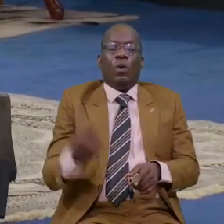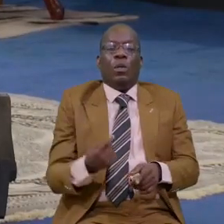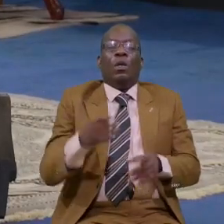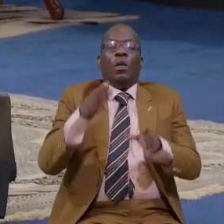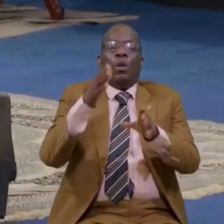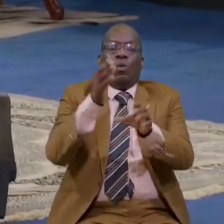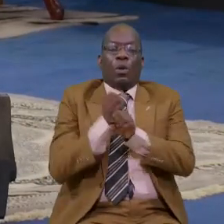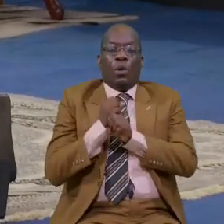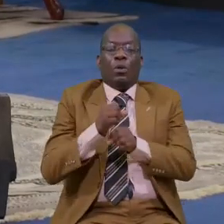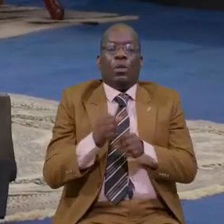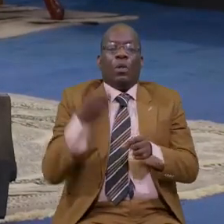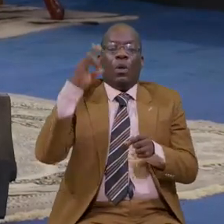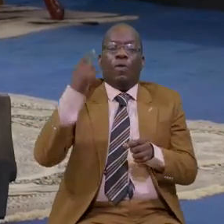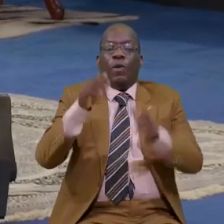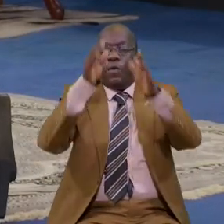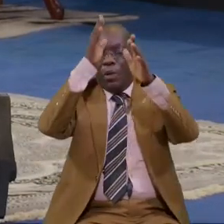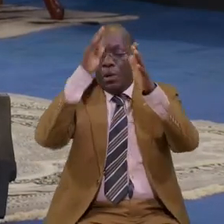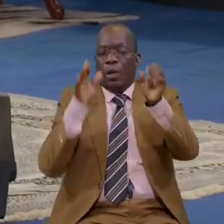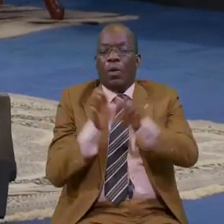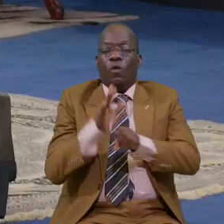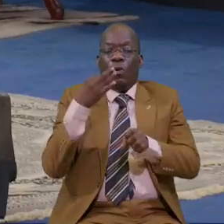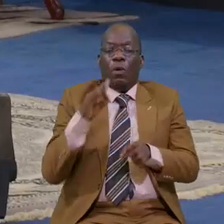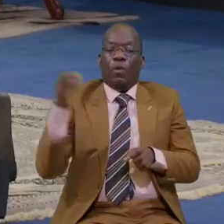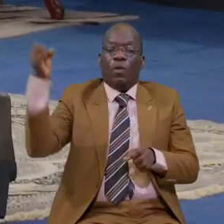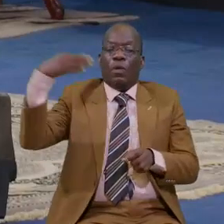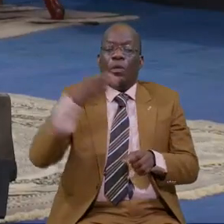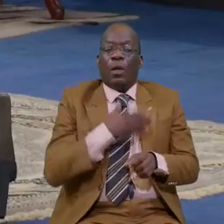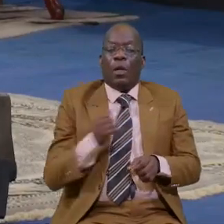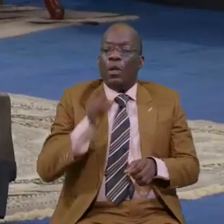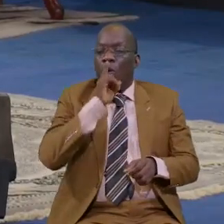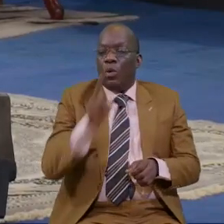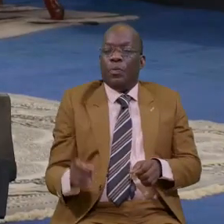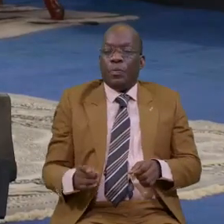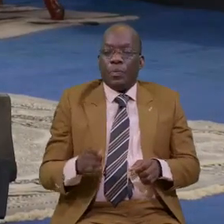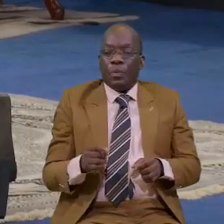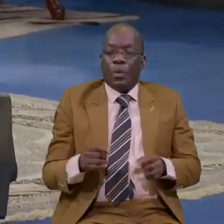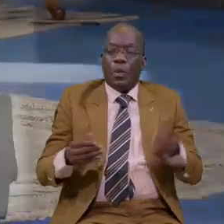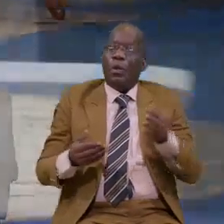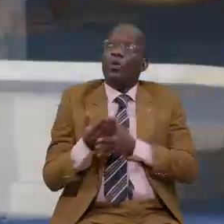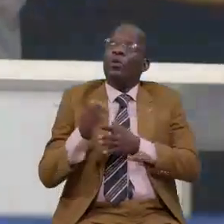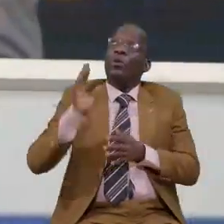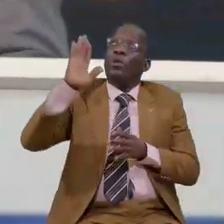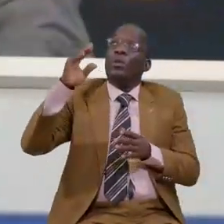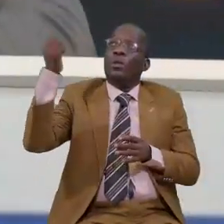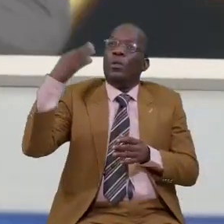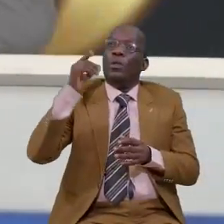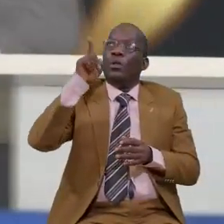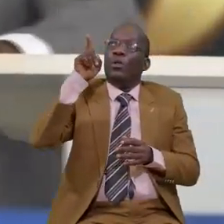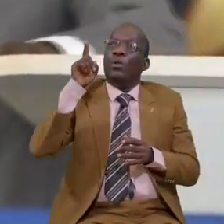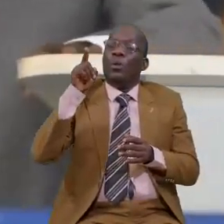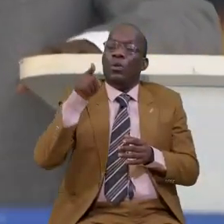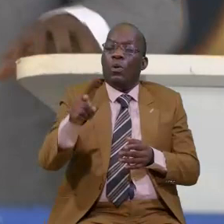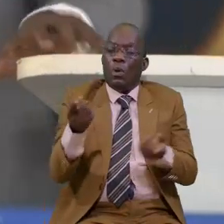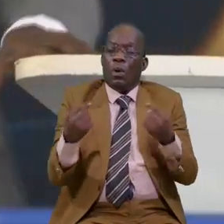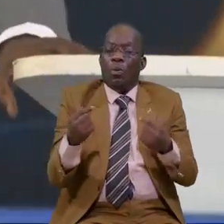of grace and truth. It's through his grace you now come and you have sonship.